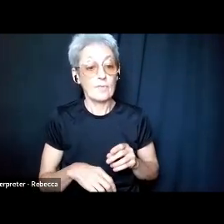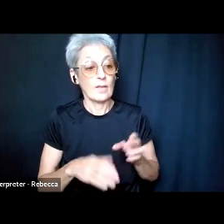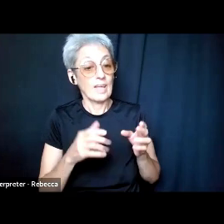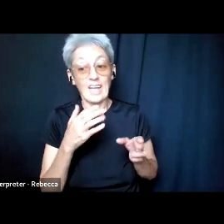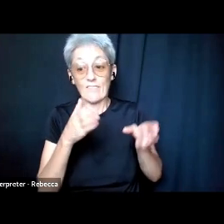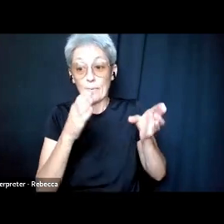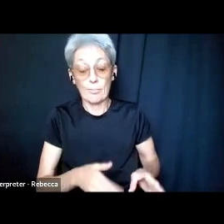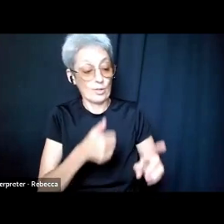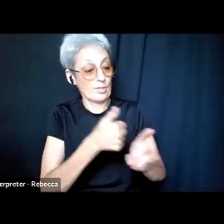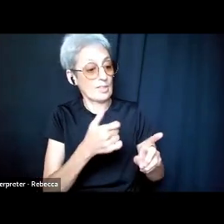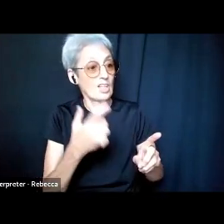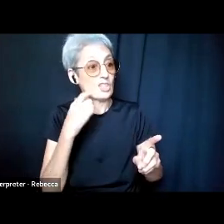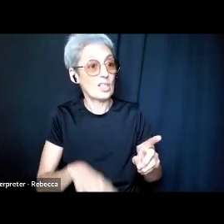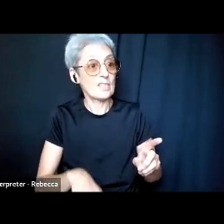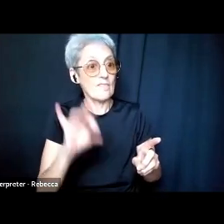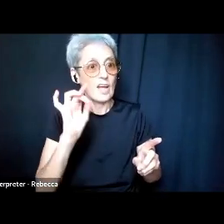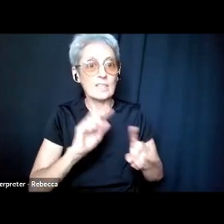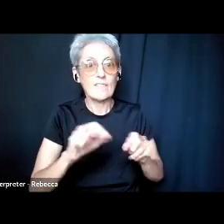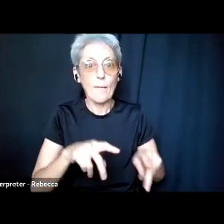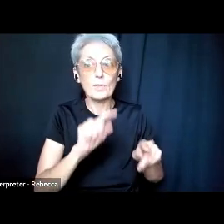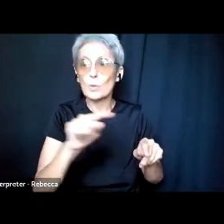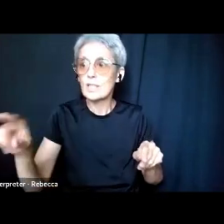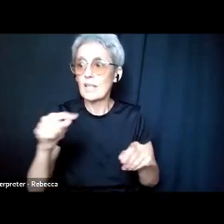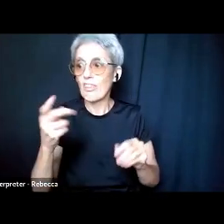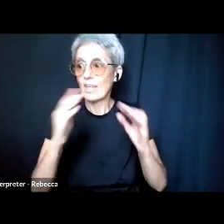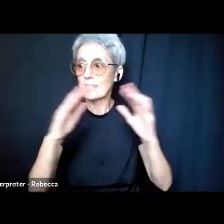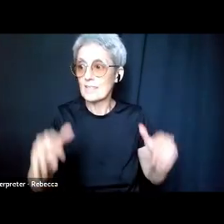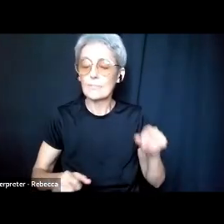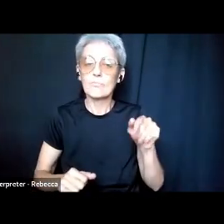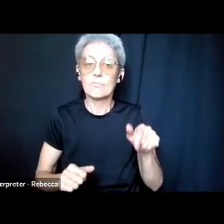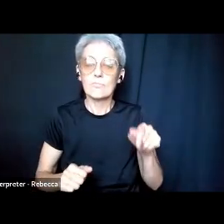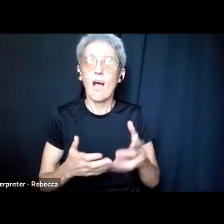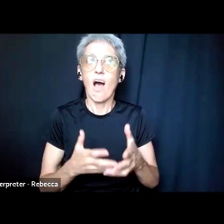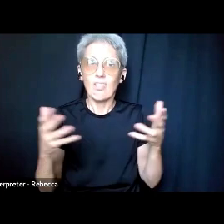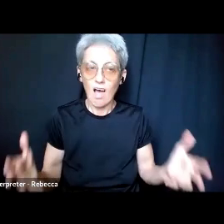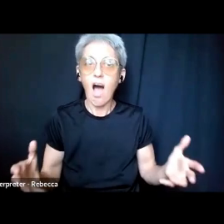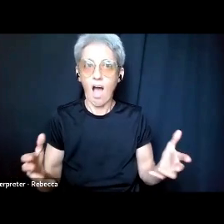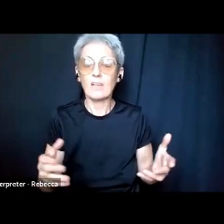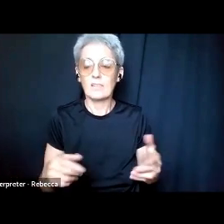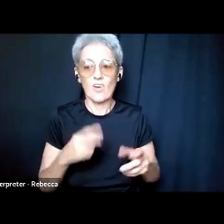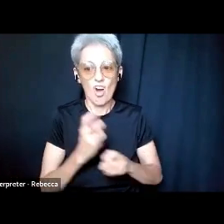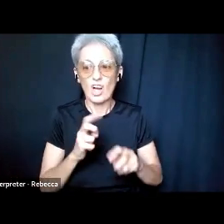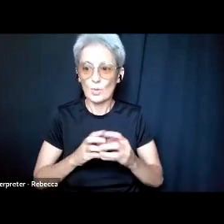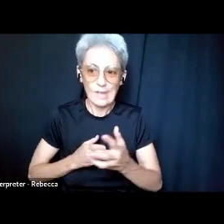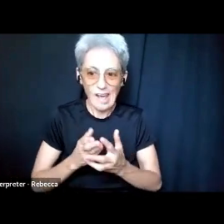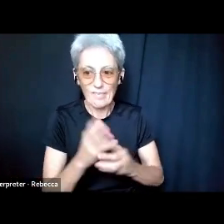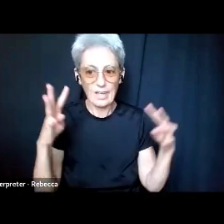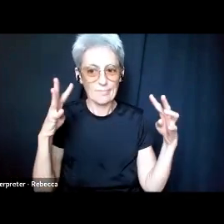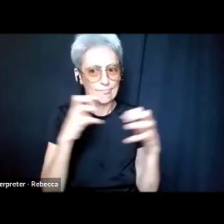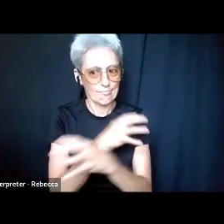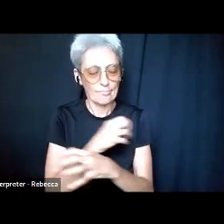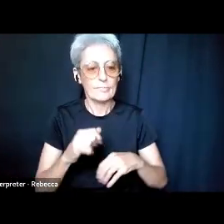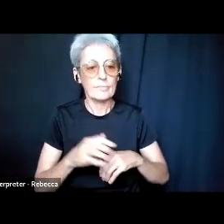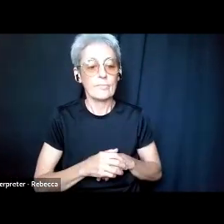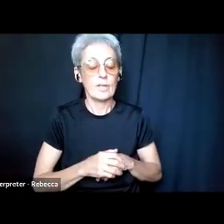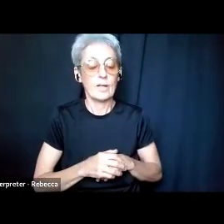learning what the opportunities are in the system, it is a lot to navigate. So it's our job as a family peer support